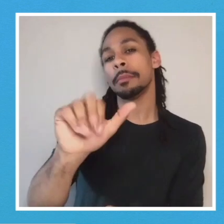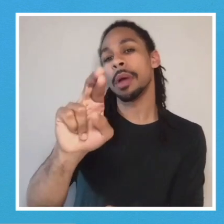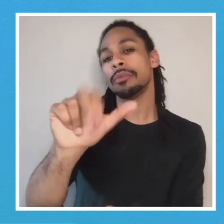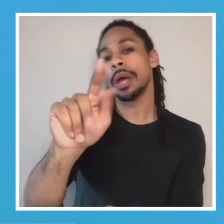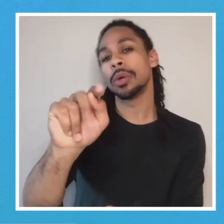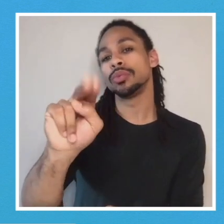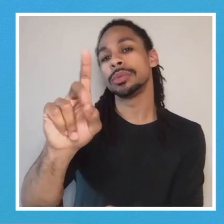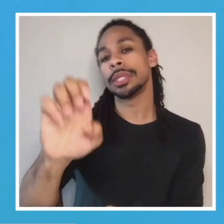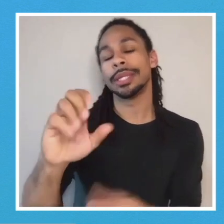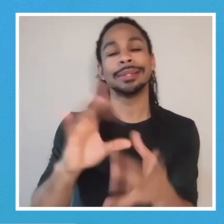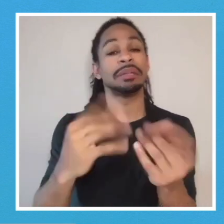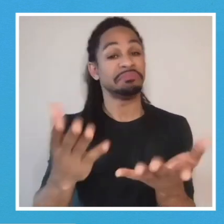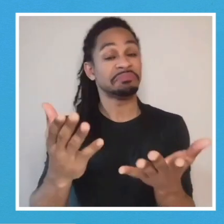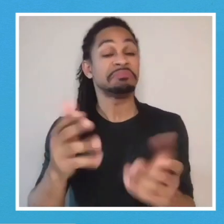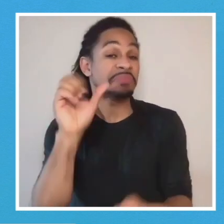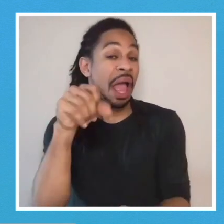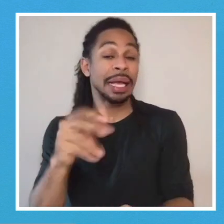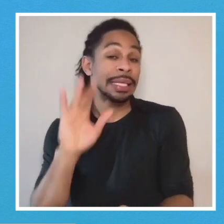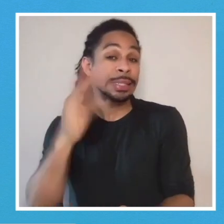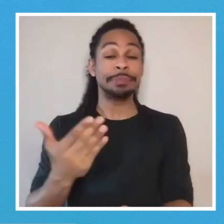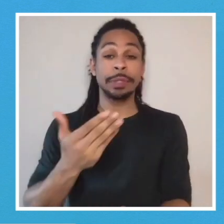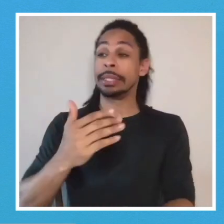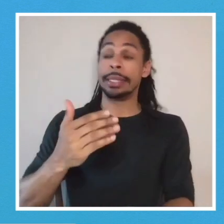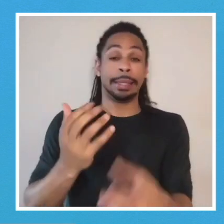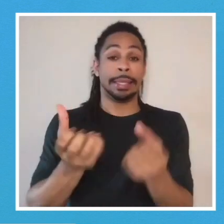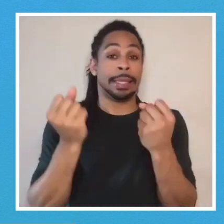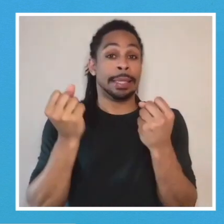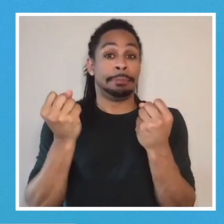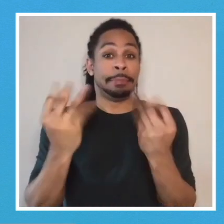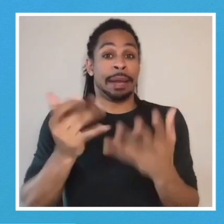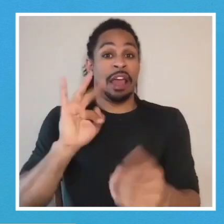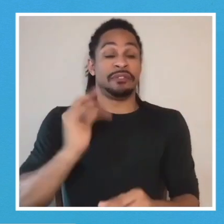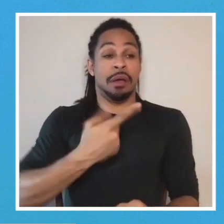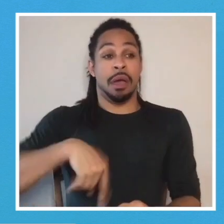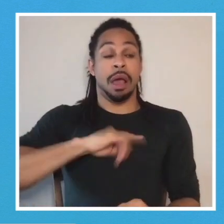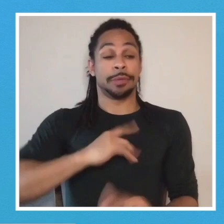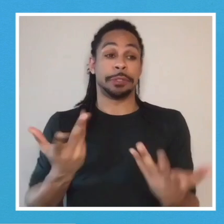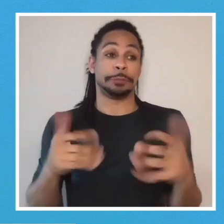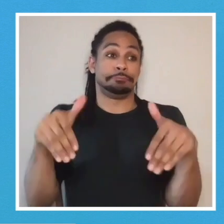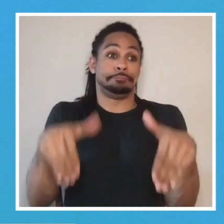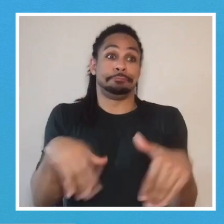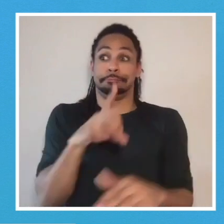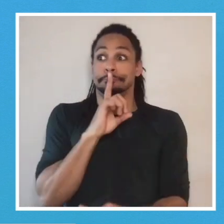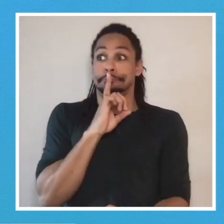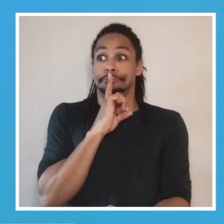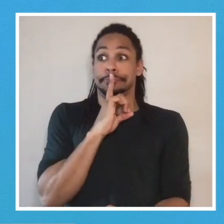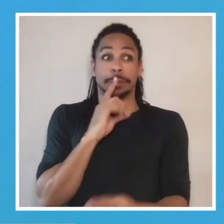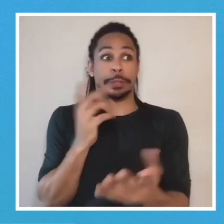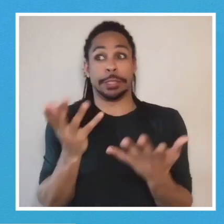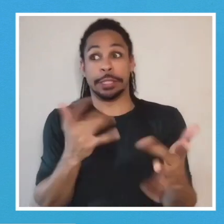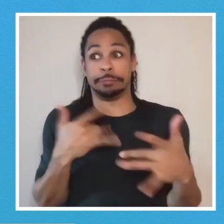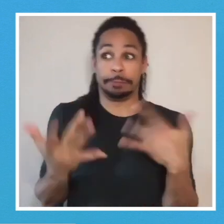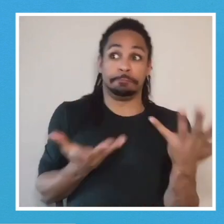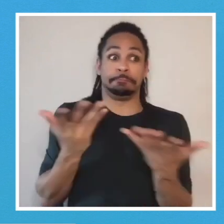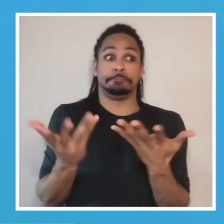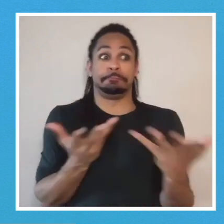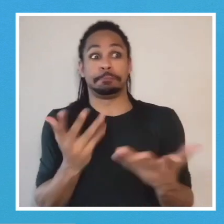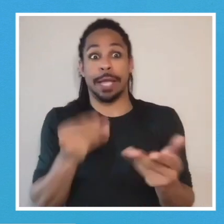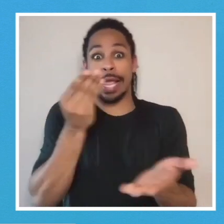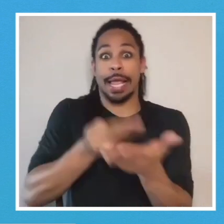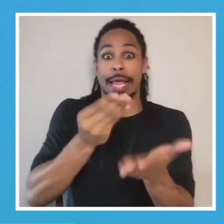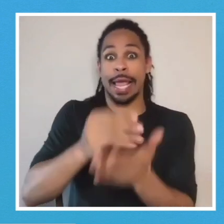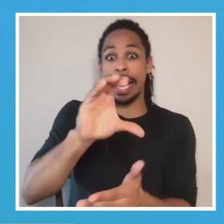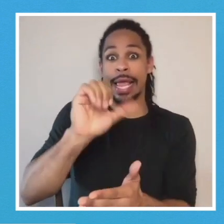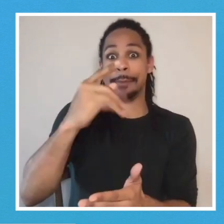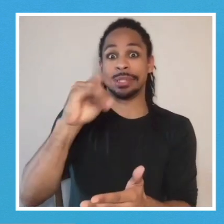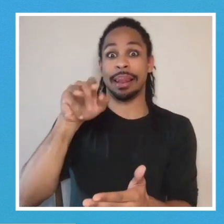of complicit, compromised, invested without our full conscious choice in a capitalist system, which